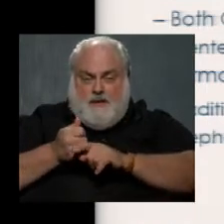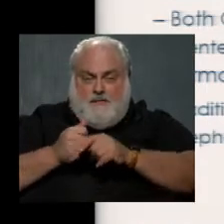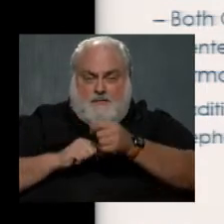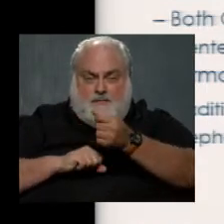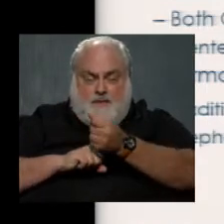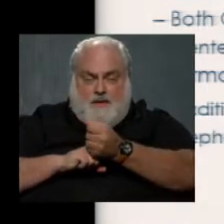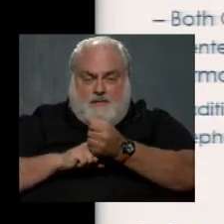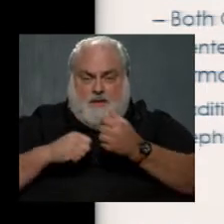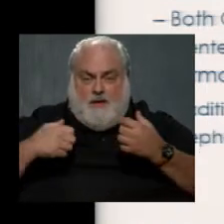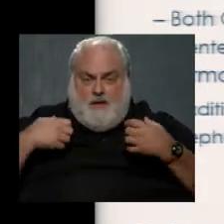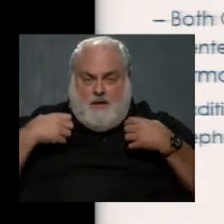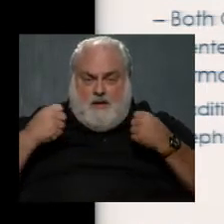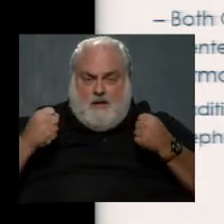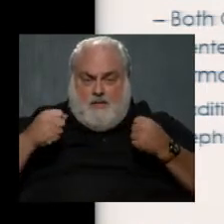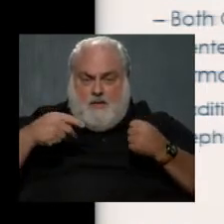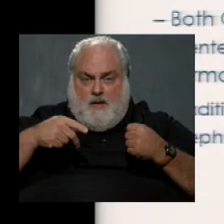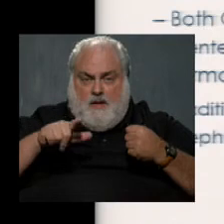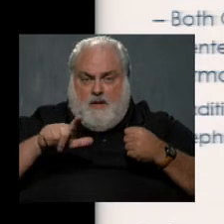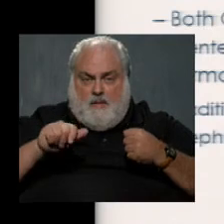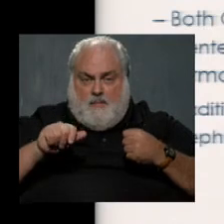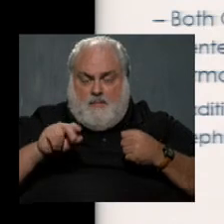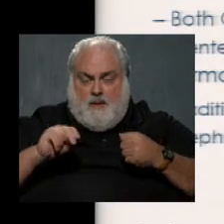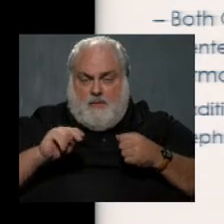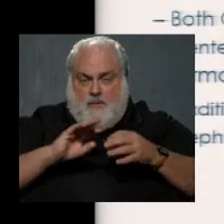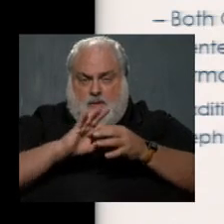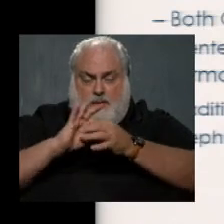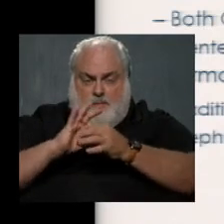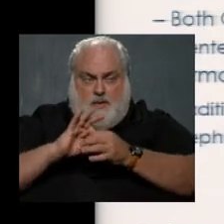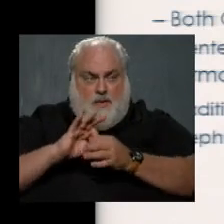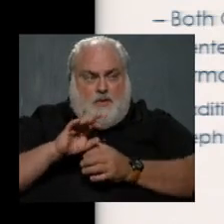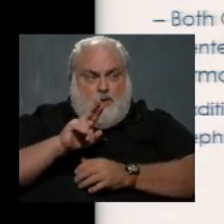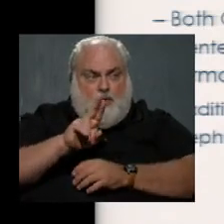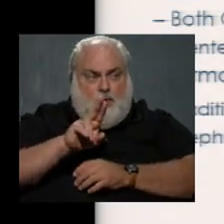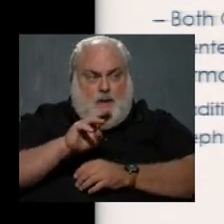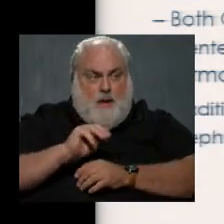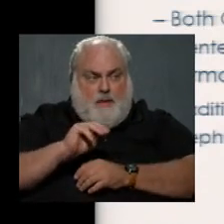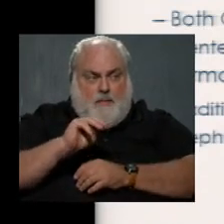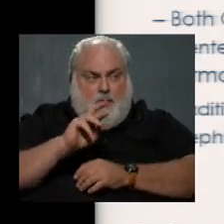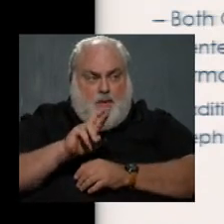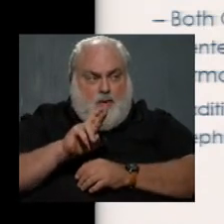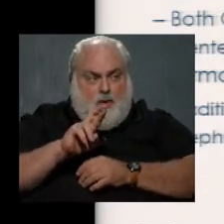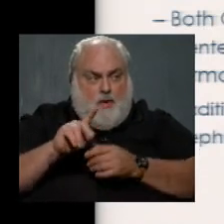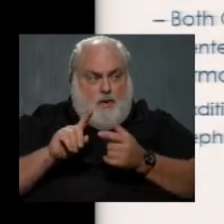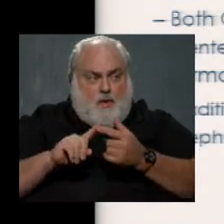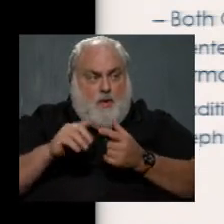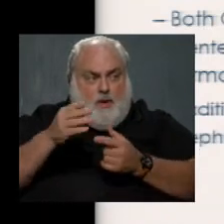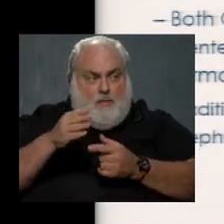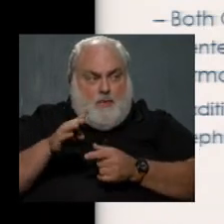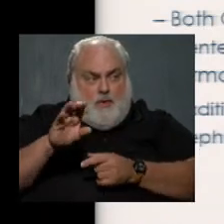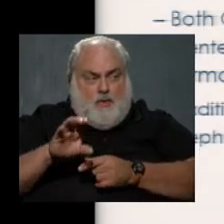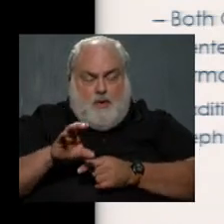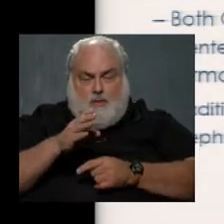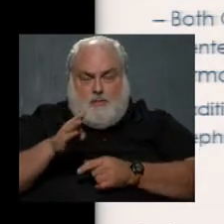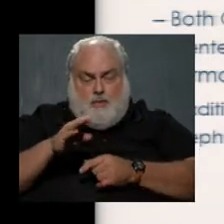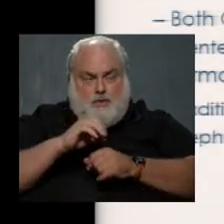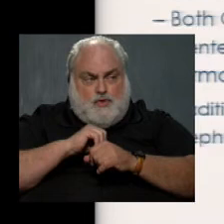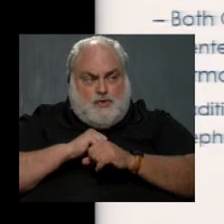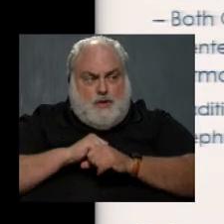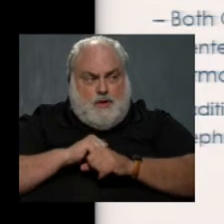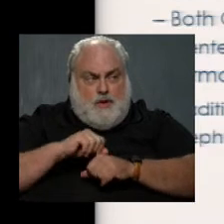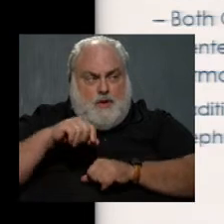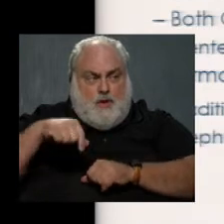plan. And that RFP was released to United Healthcare, UMR, Blue Cross Blue Shield, QualChoice, HealthScope,